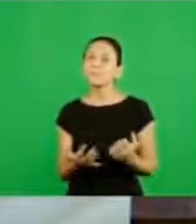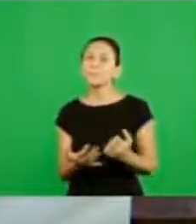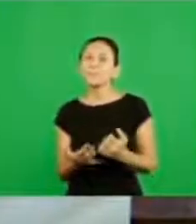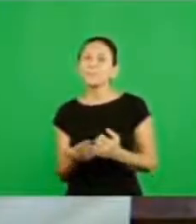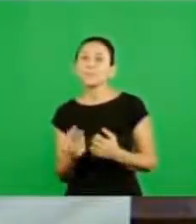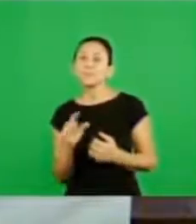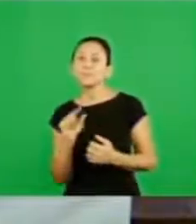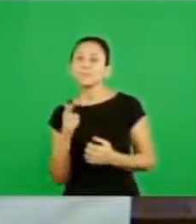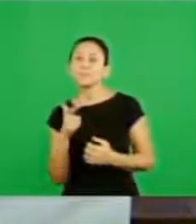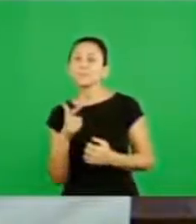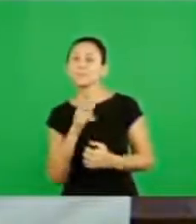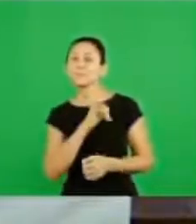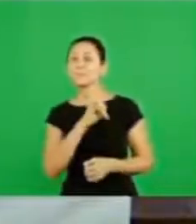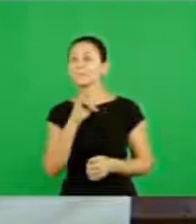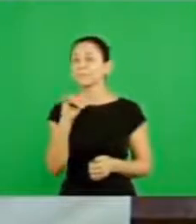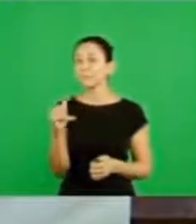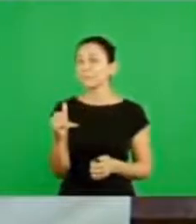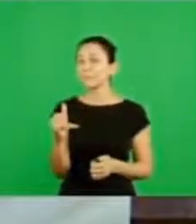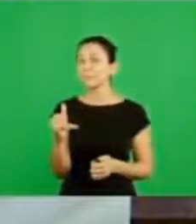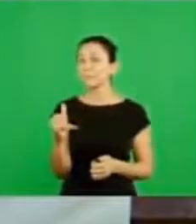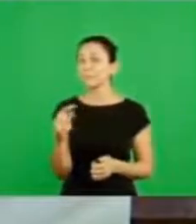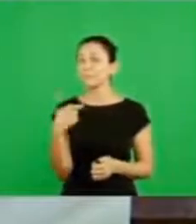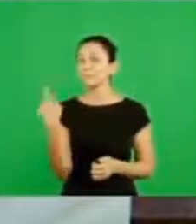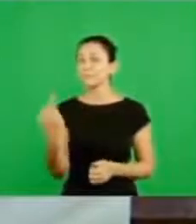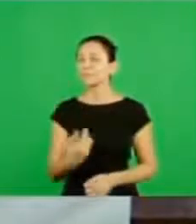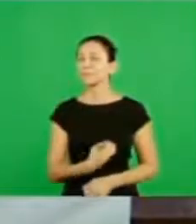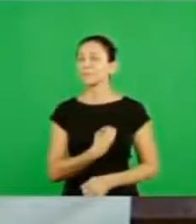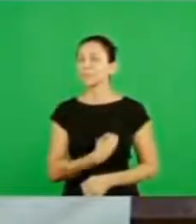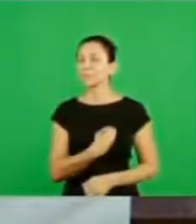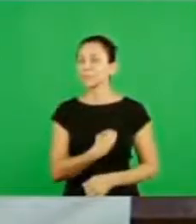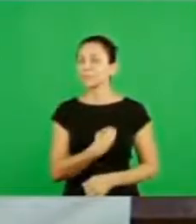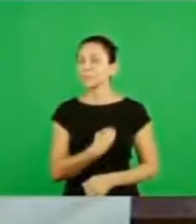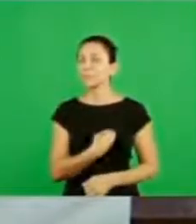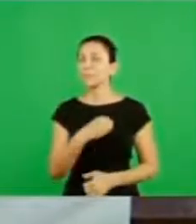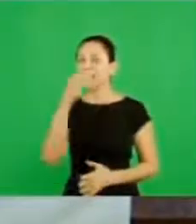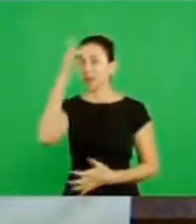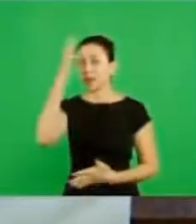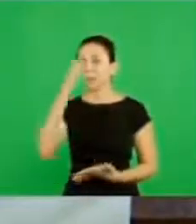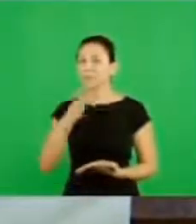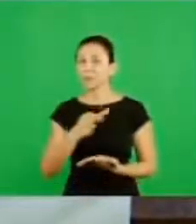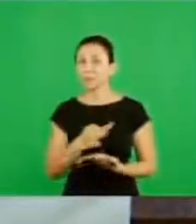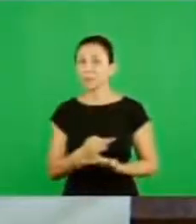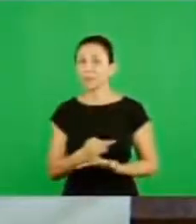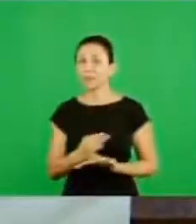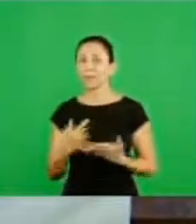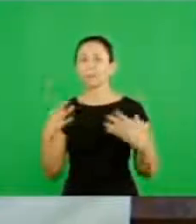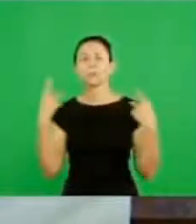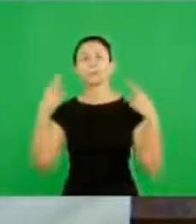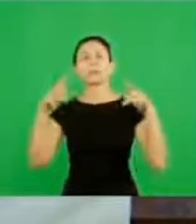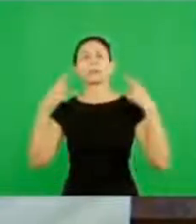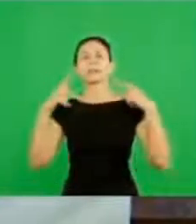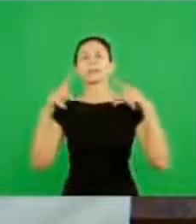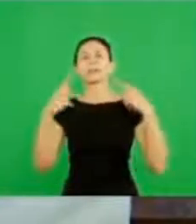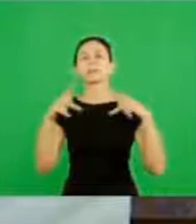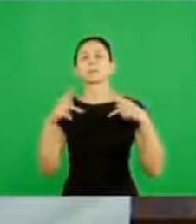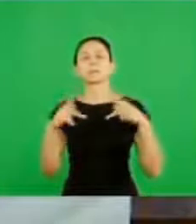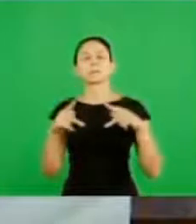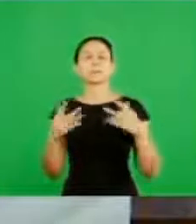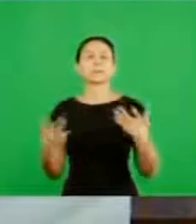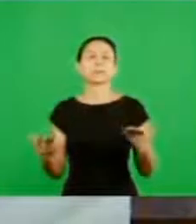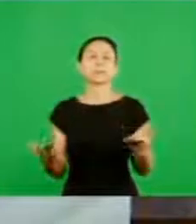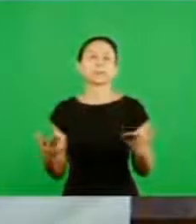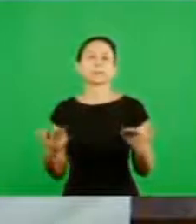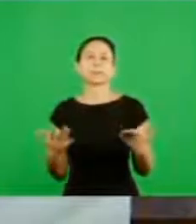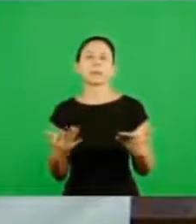by. Basically hidden. Why? Because we didn't have nothing to say. We had to live